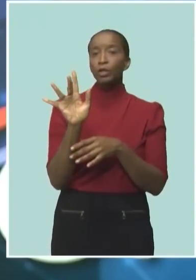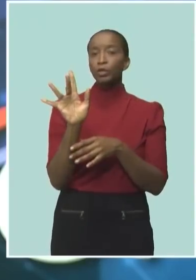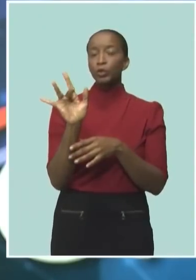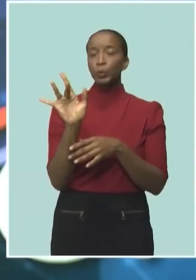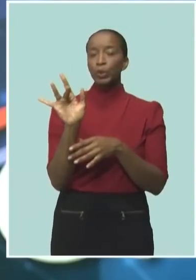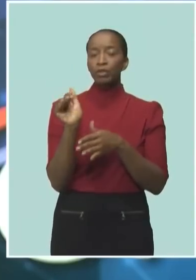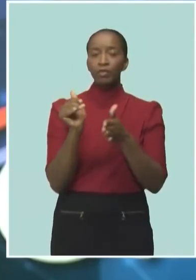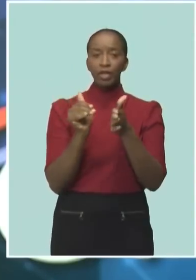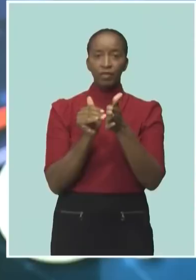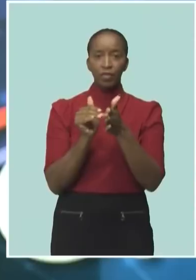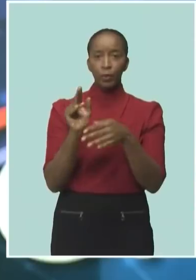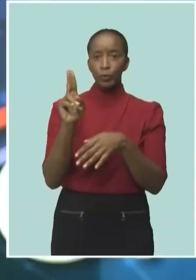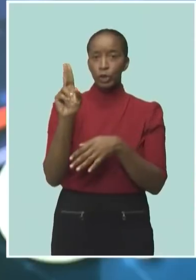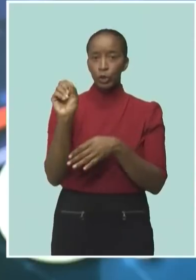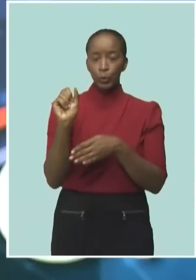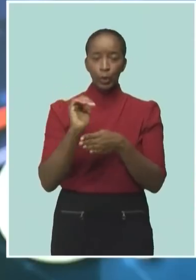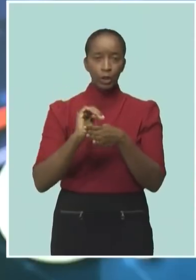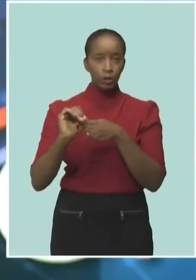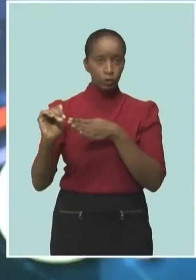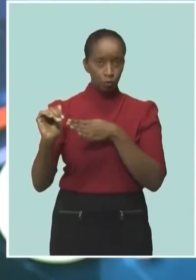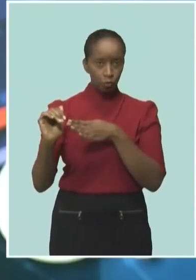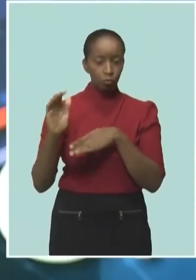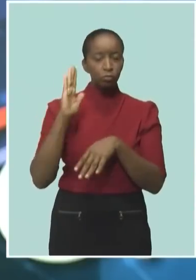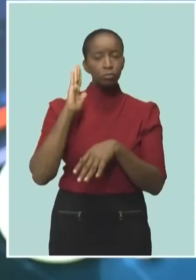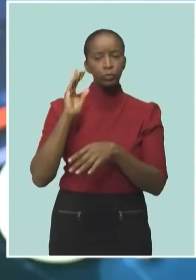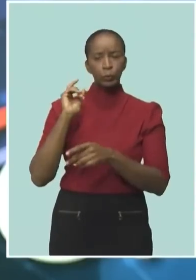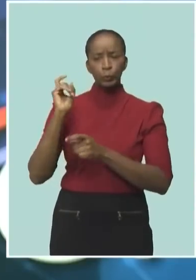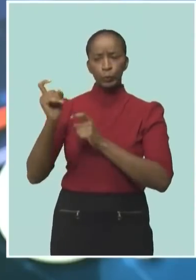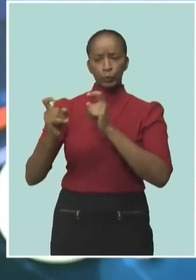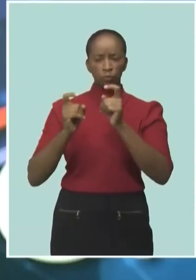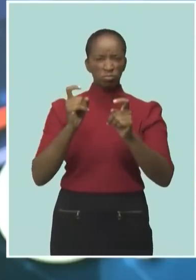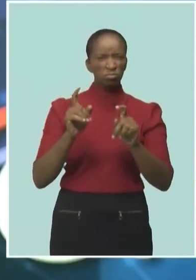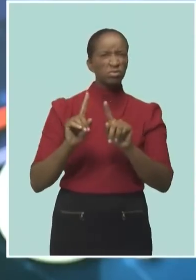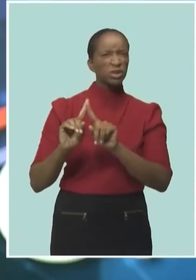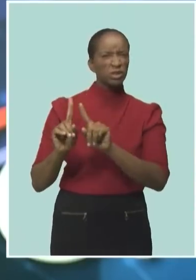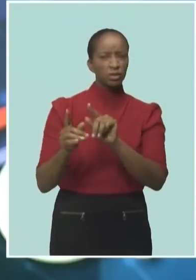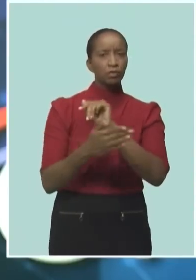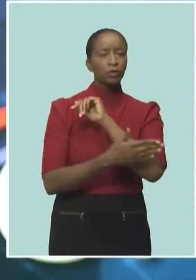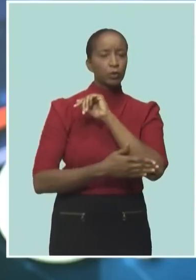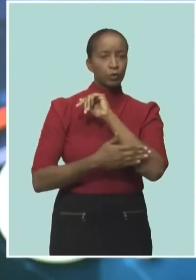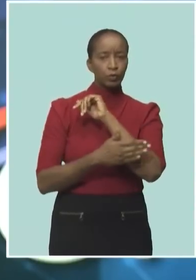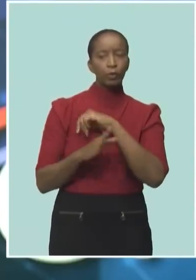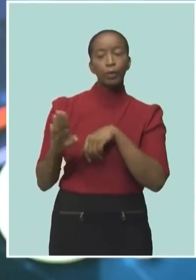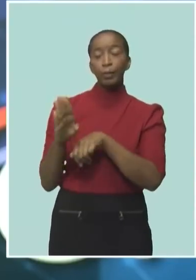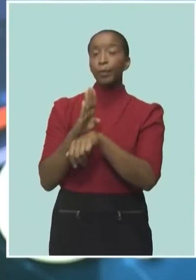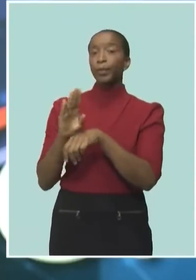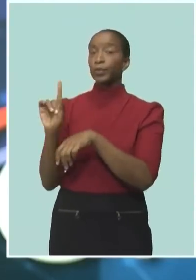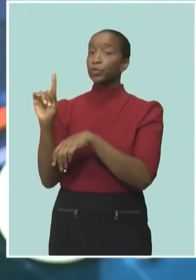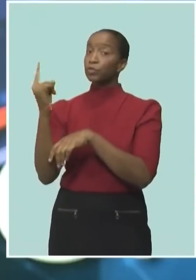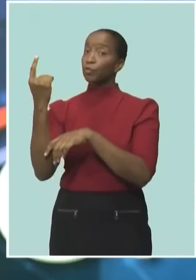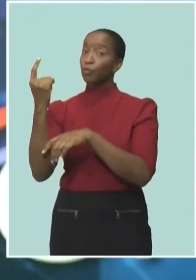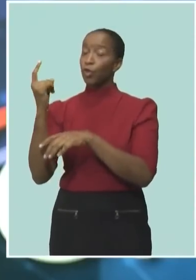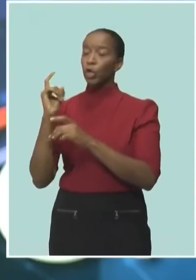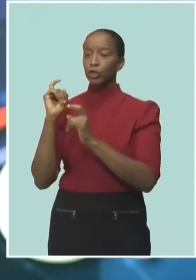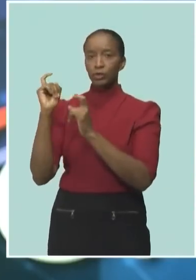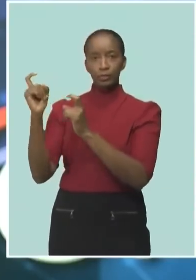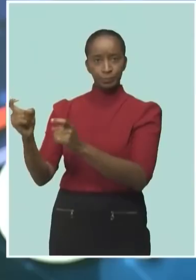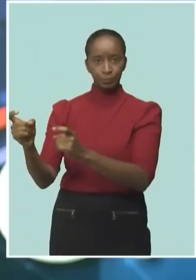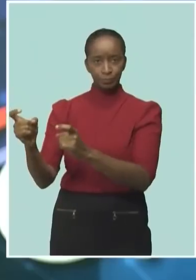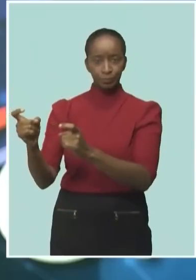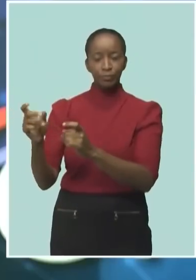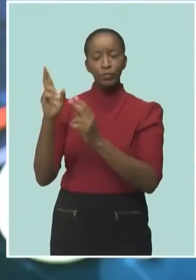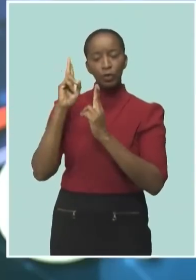be awarded annually in different destinations. Barbados will be the first recipient of the scholarship, which is in honor of the former